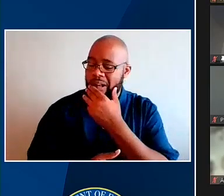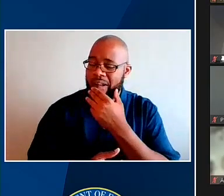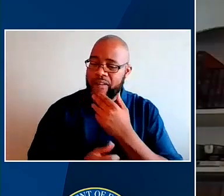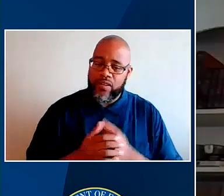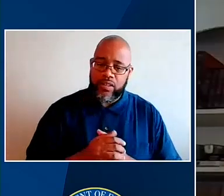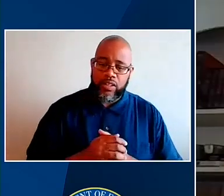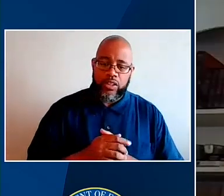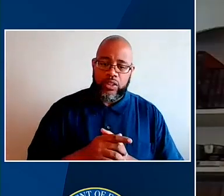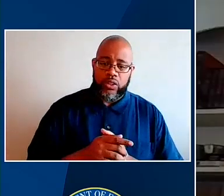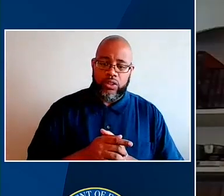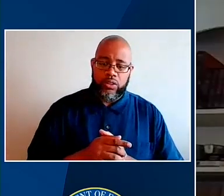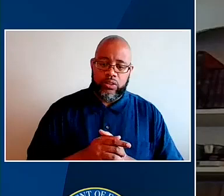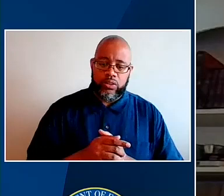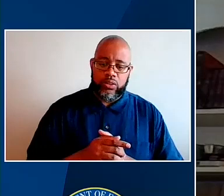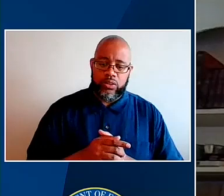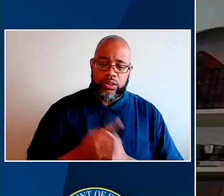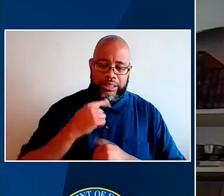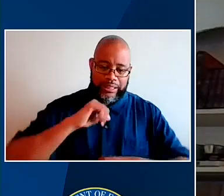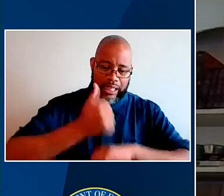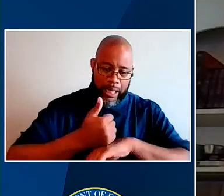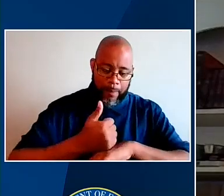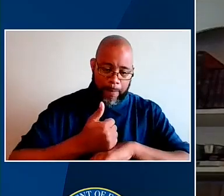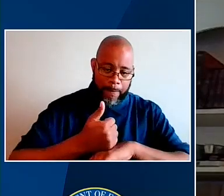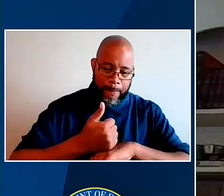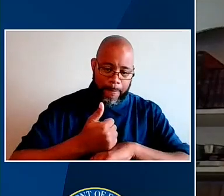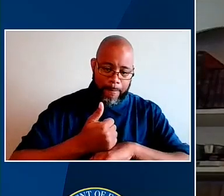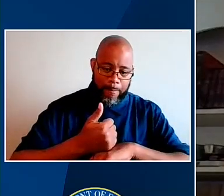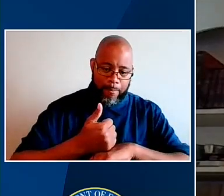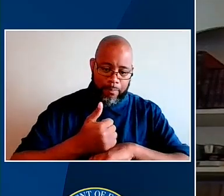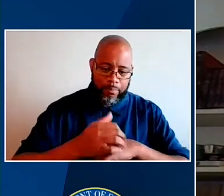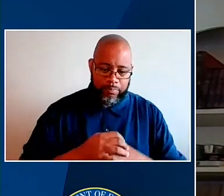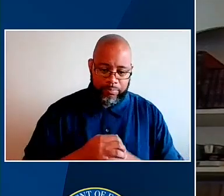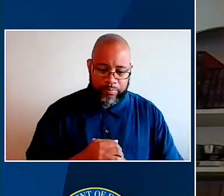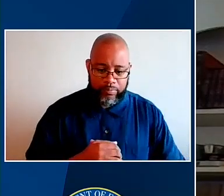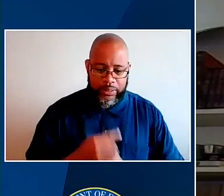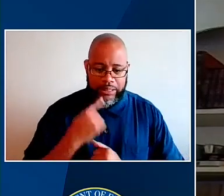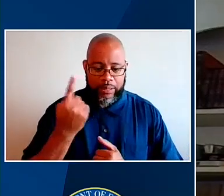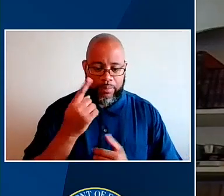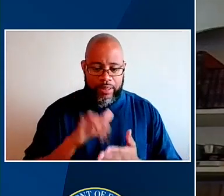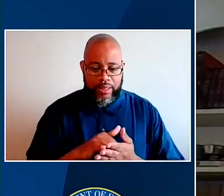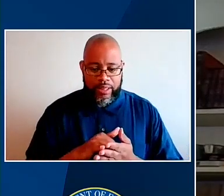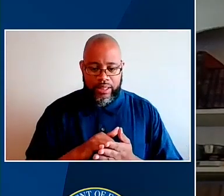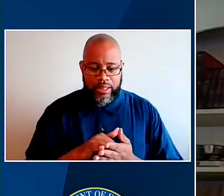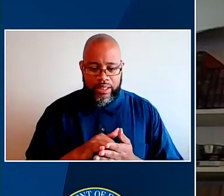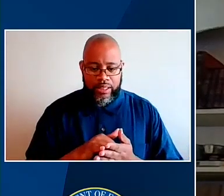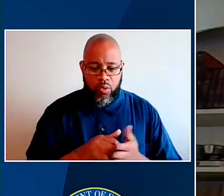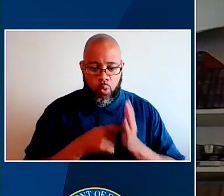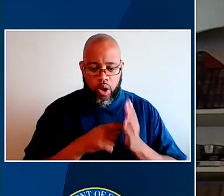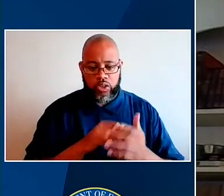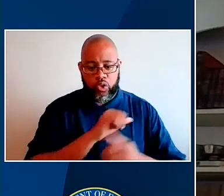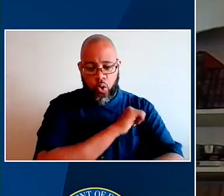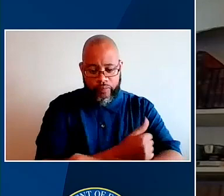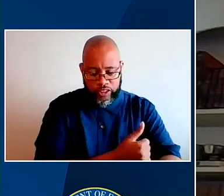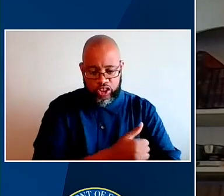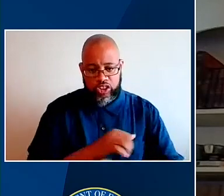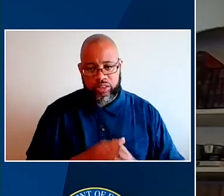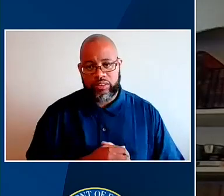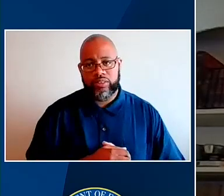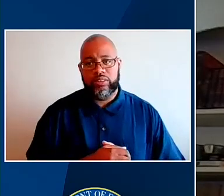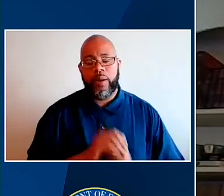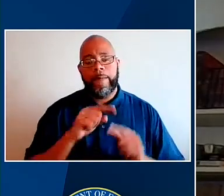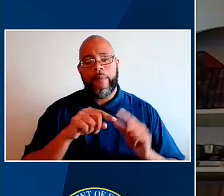you say, the way it's set up is we'll say something, for instance, in 164, that this requires a student authorization. but the